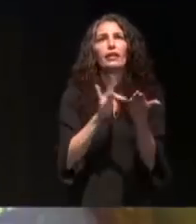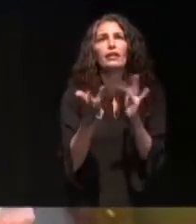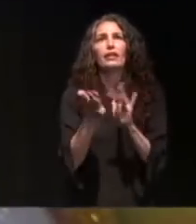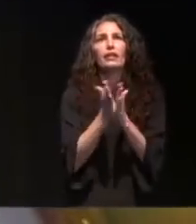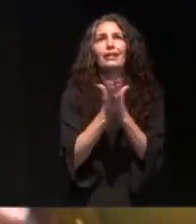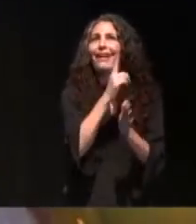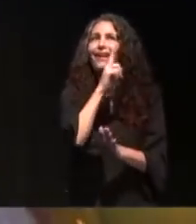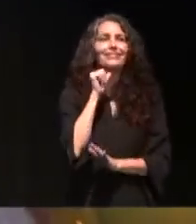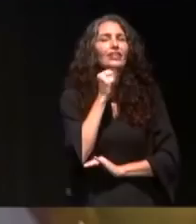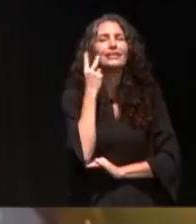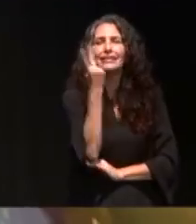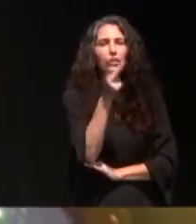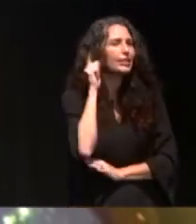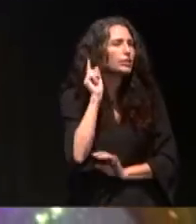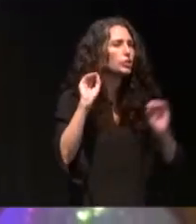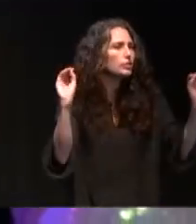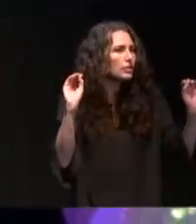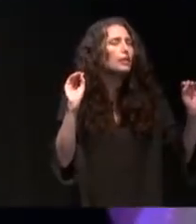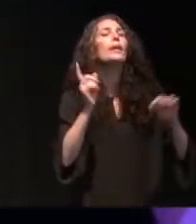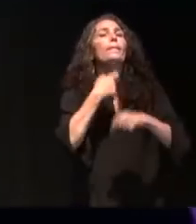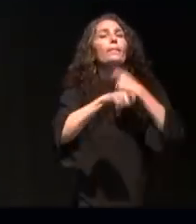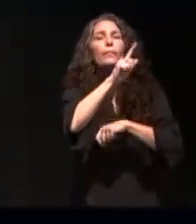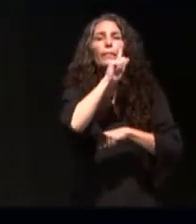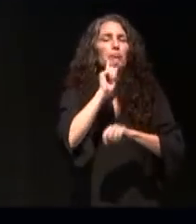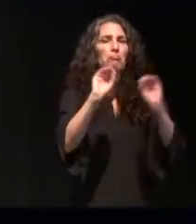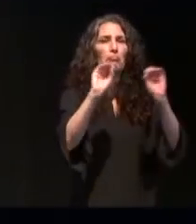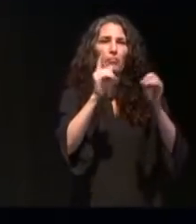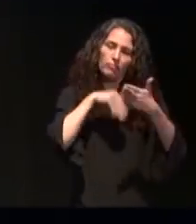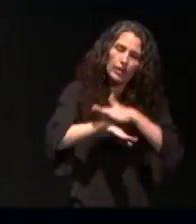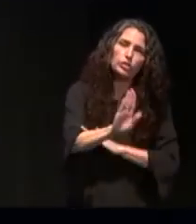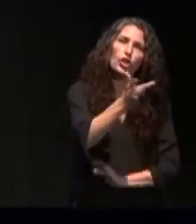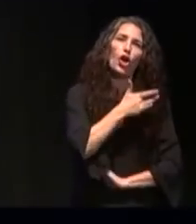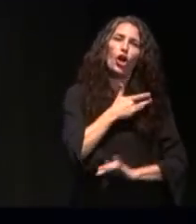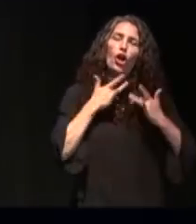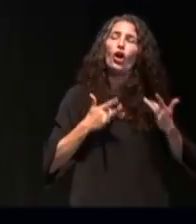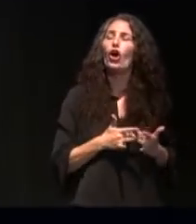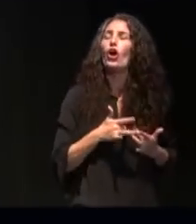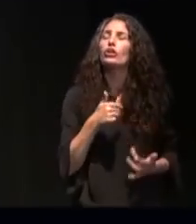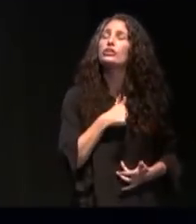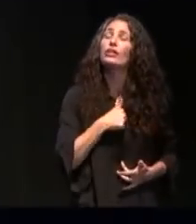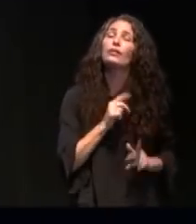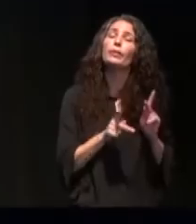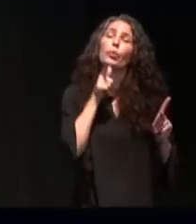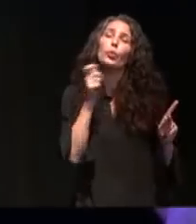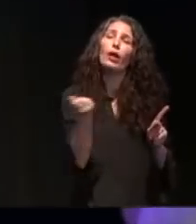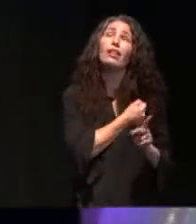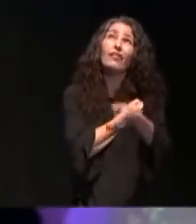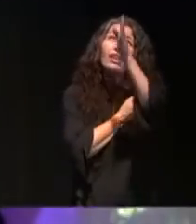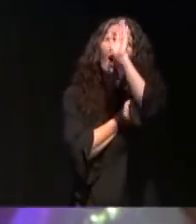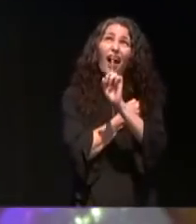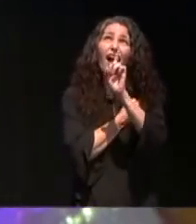eyes have not seen, nor ears heard, nor has entered into the hearts of those that love God,